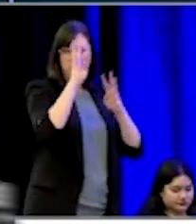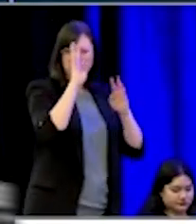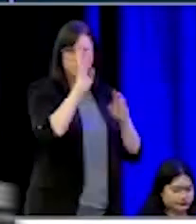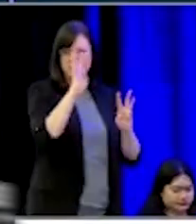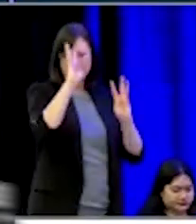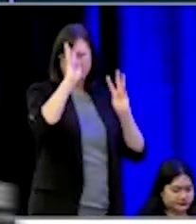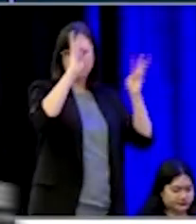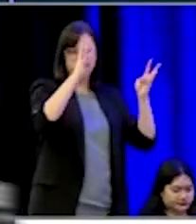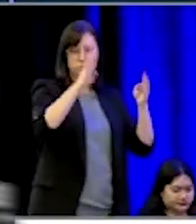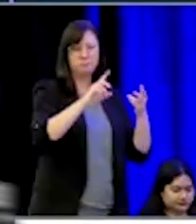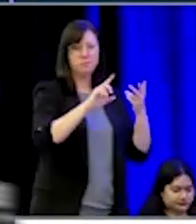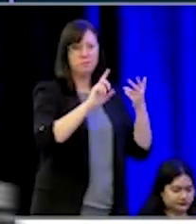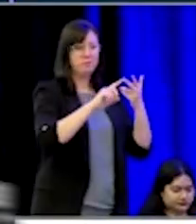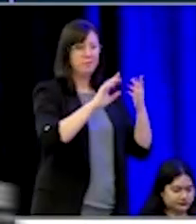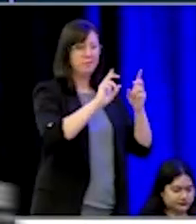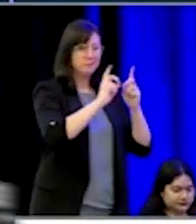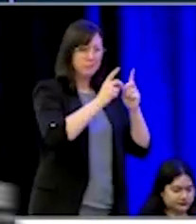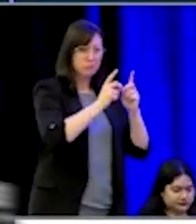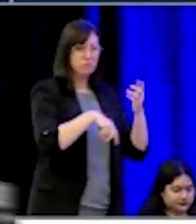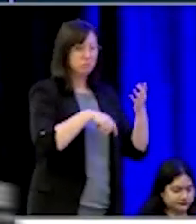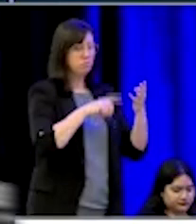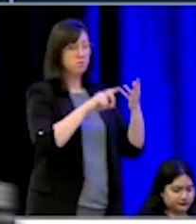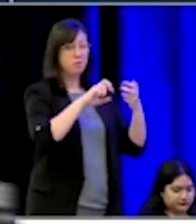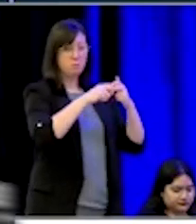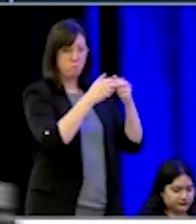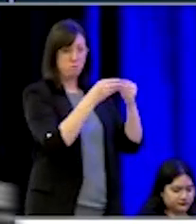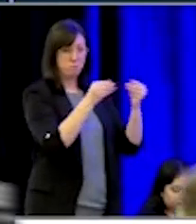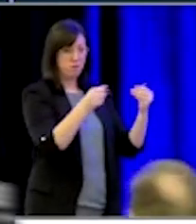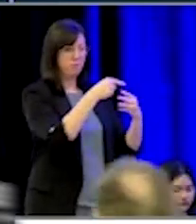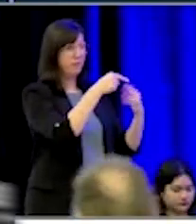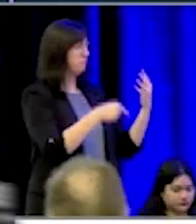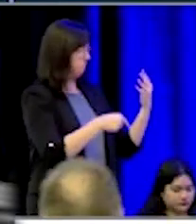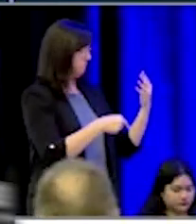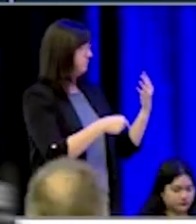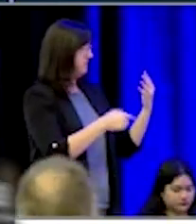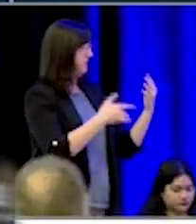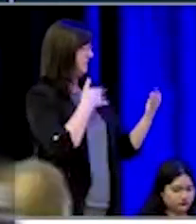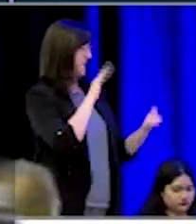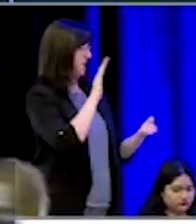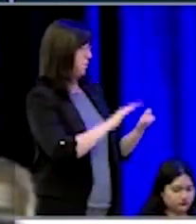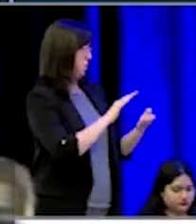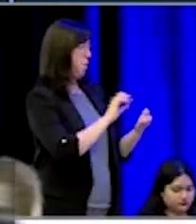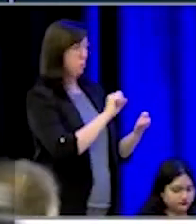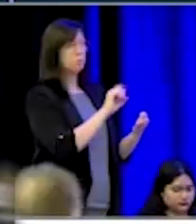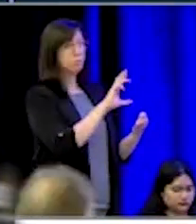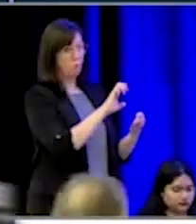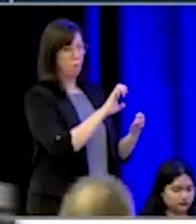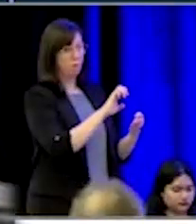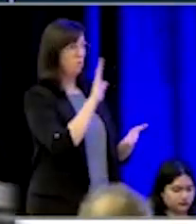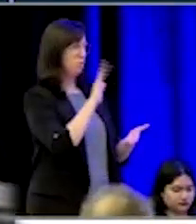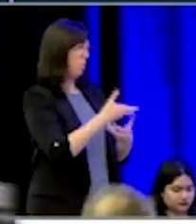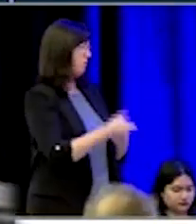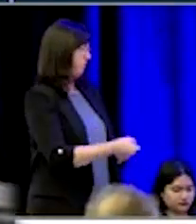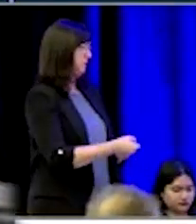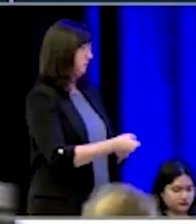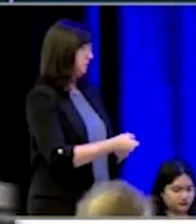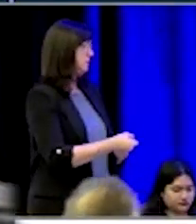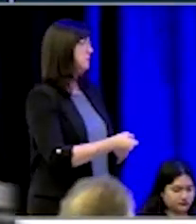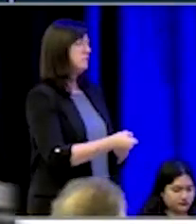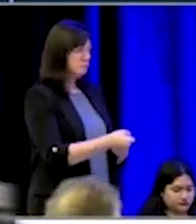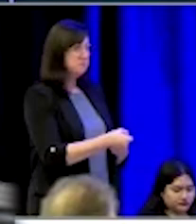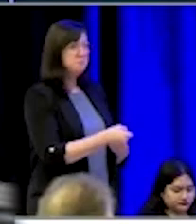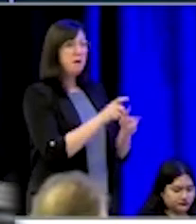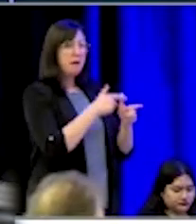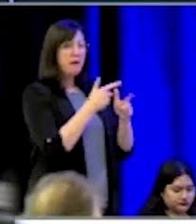innovation, digital and problem-solving skills are among the lowest scored skills in confidence ratings. And then we can also see